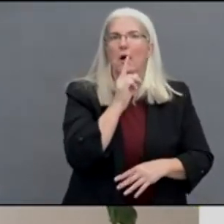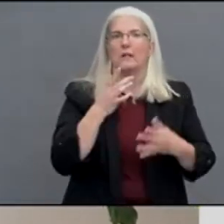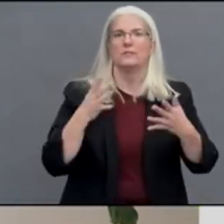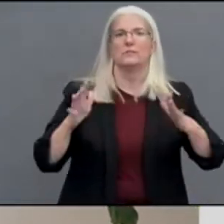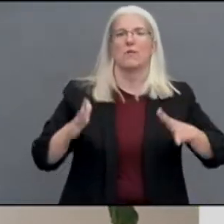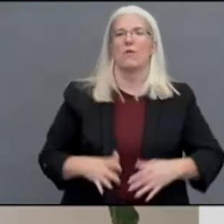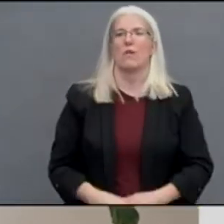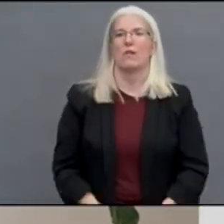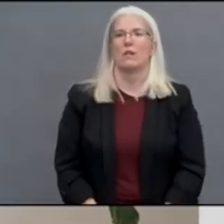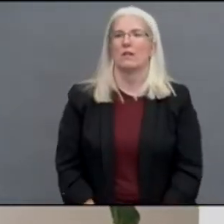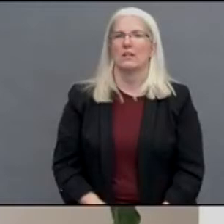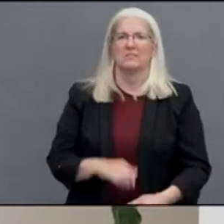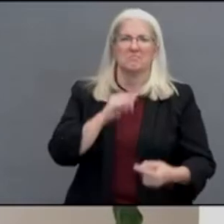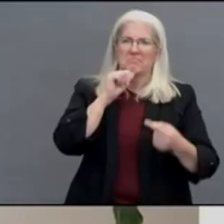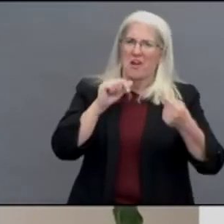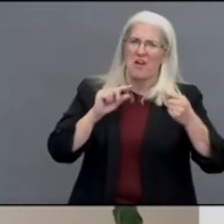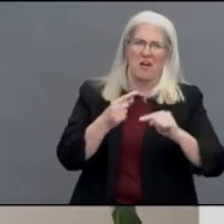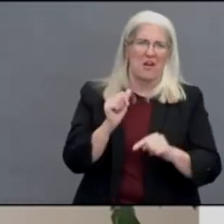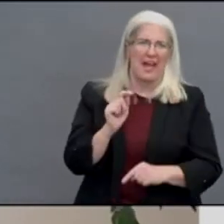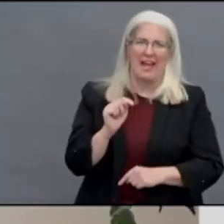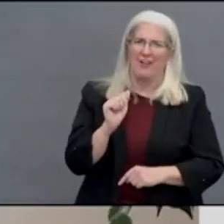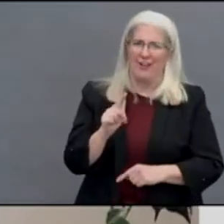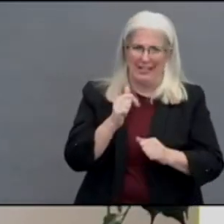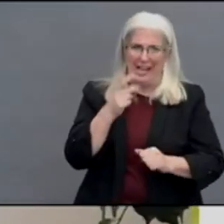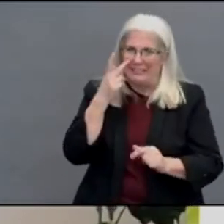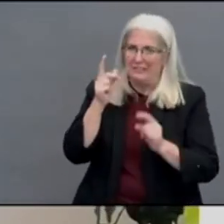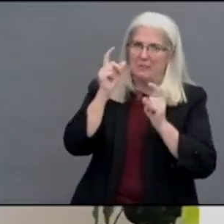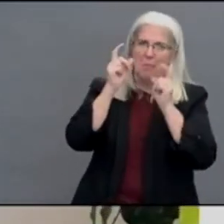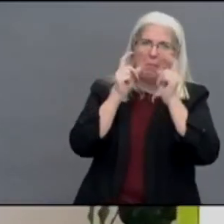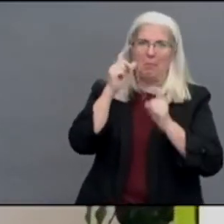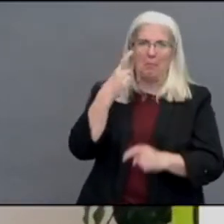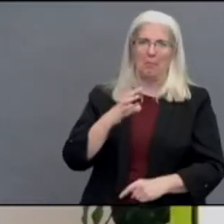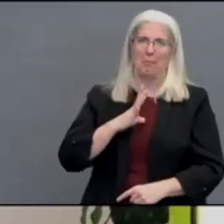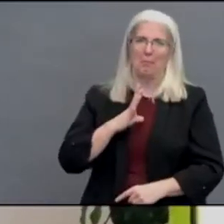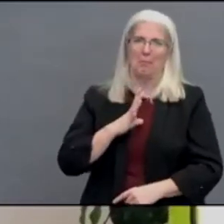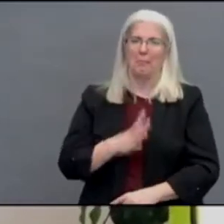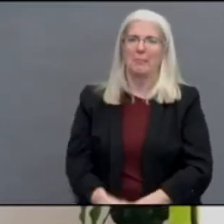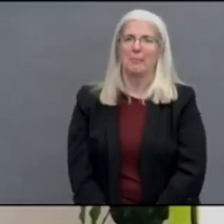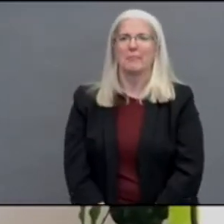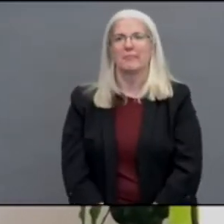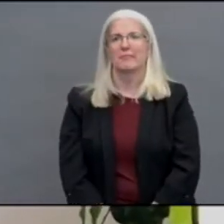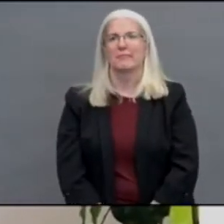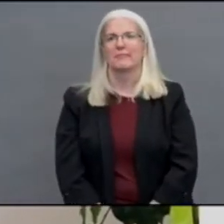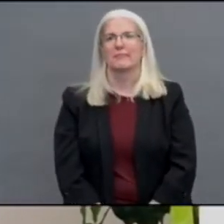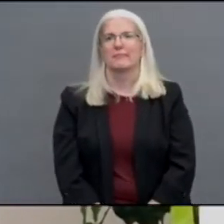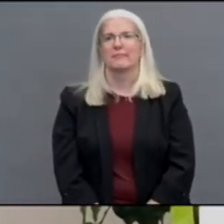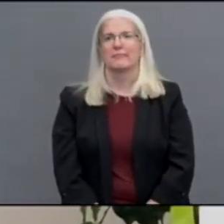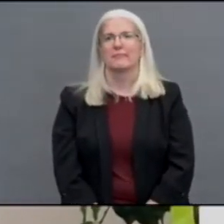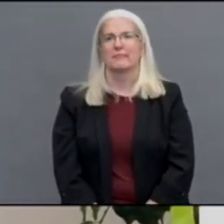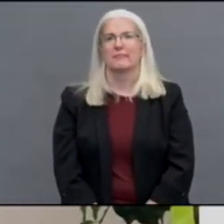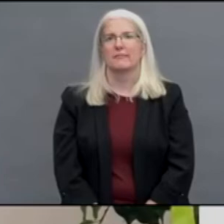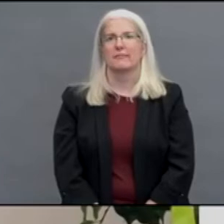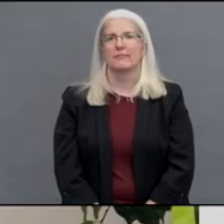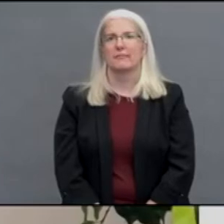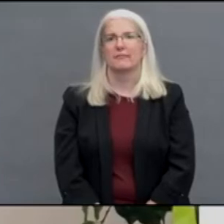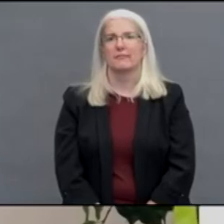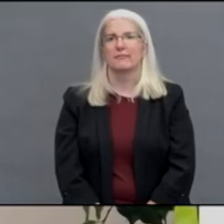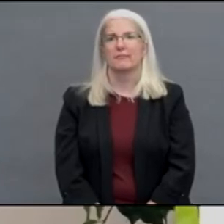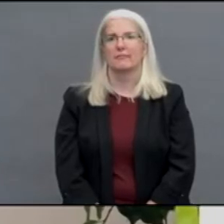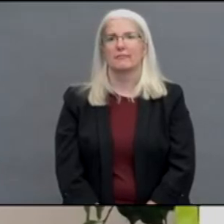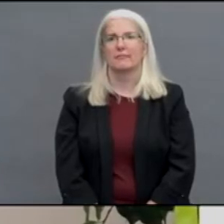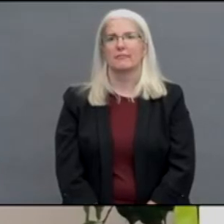Not painful at all. So he swabs one side and then swabs the other